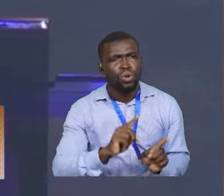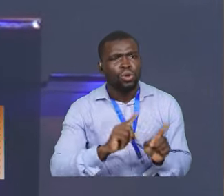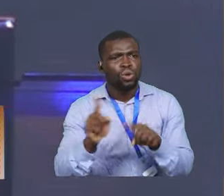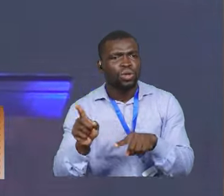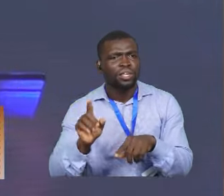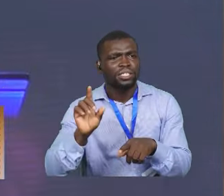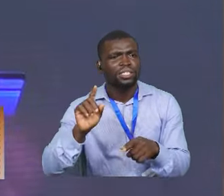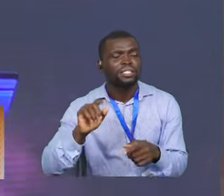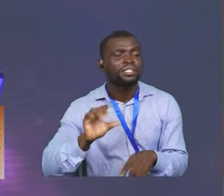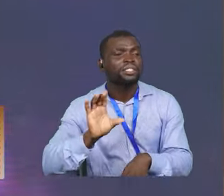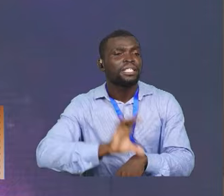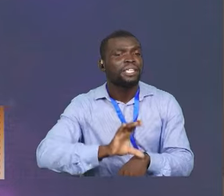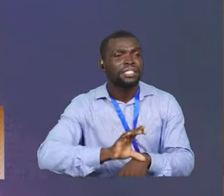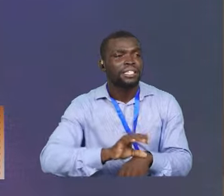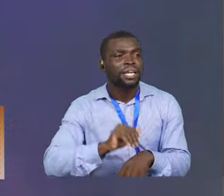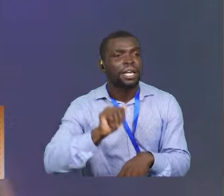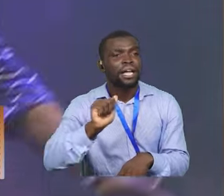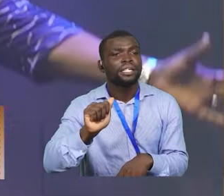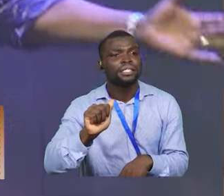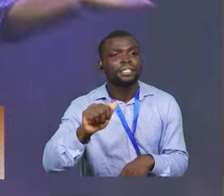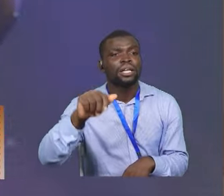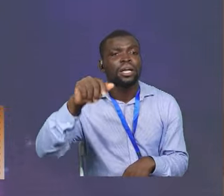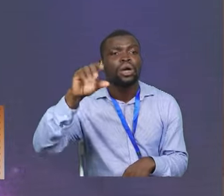Once a man who was going to church at